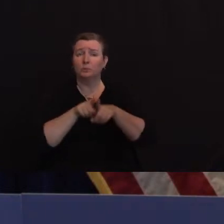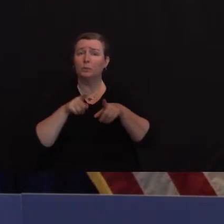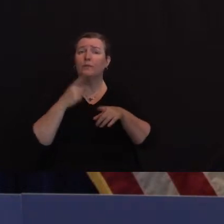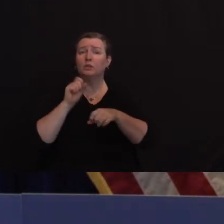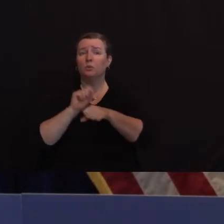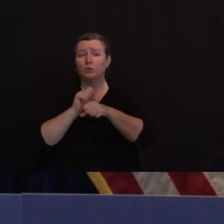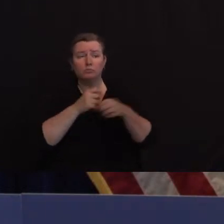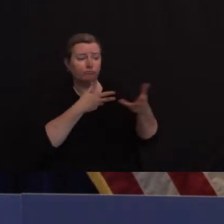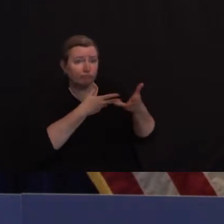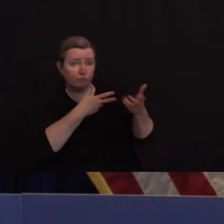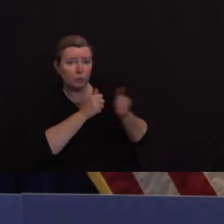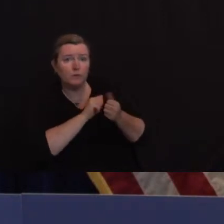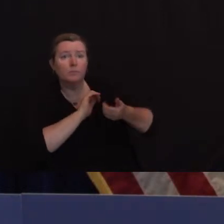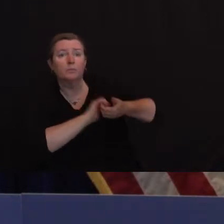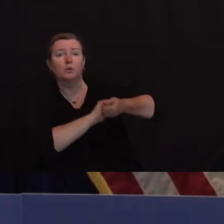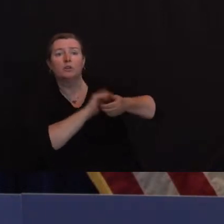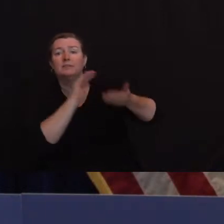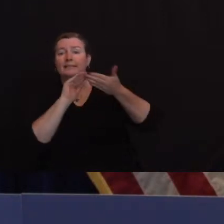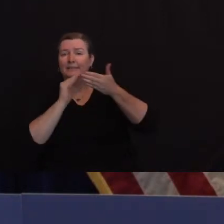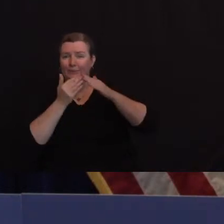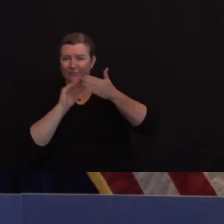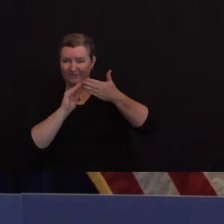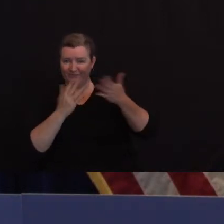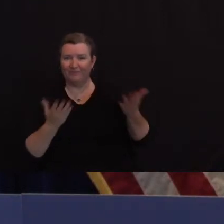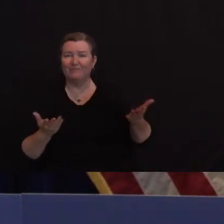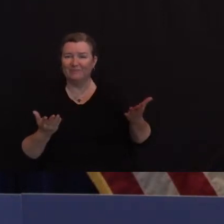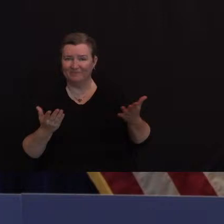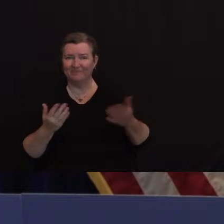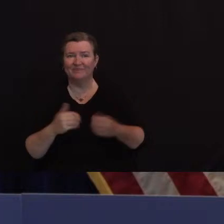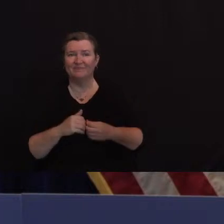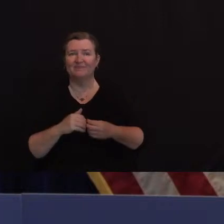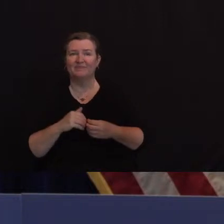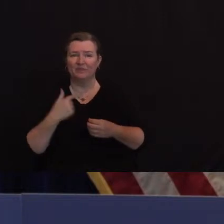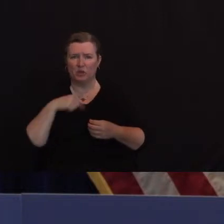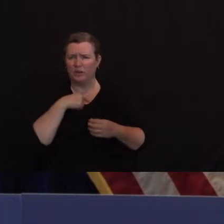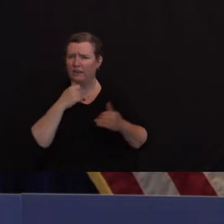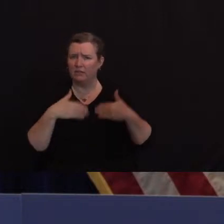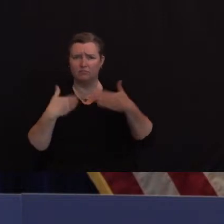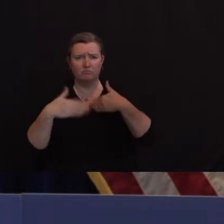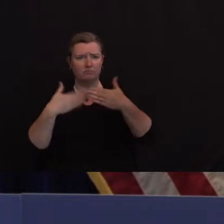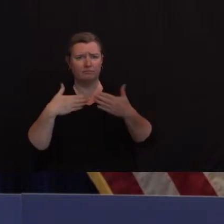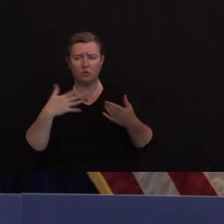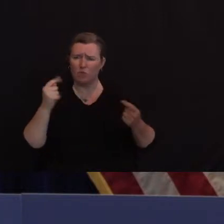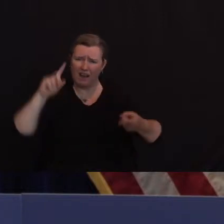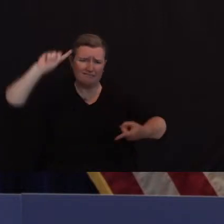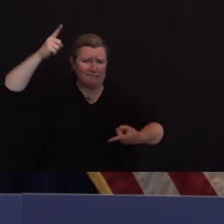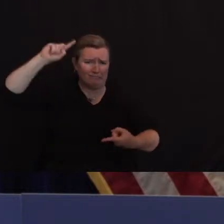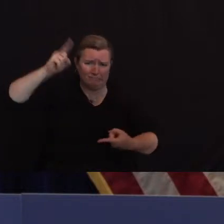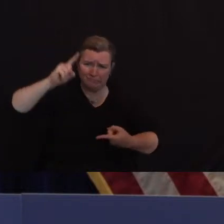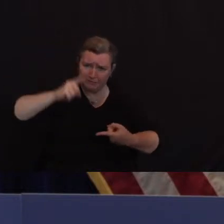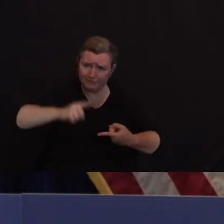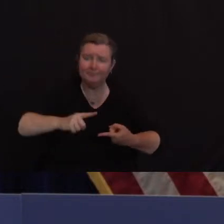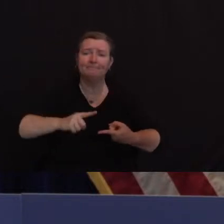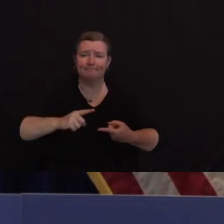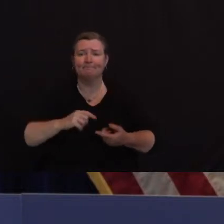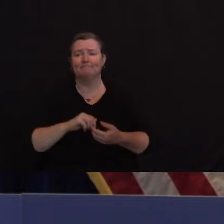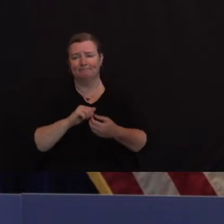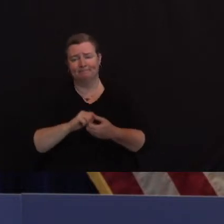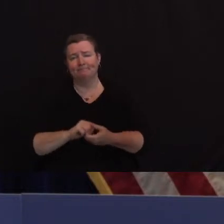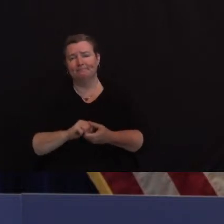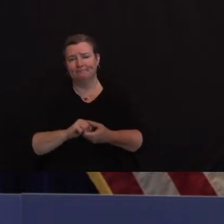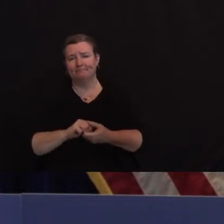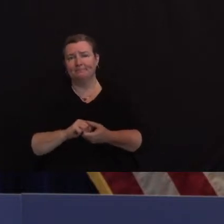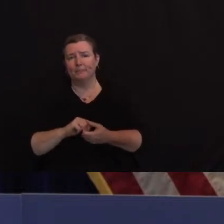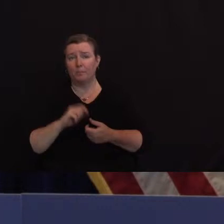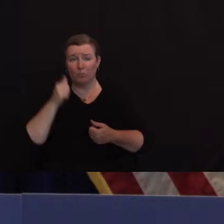most powerful engine we have to move our rates forward. And remember, all students, educators, staff,